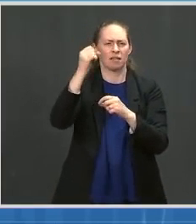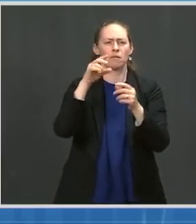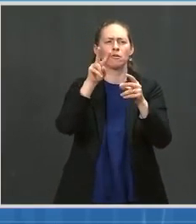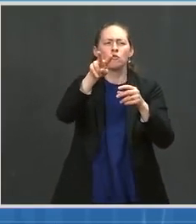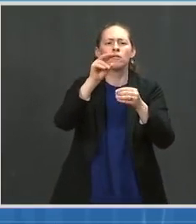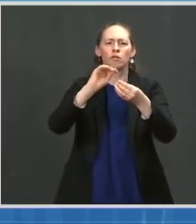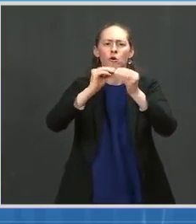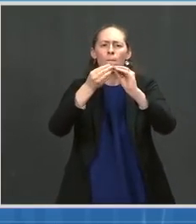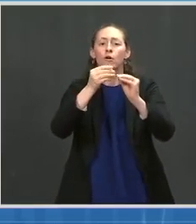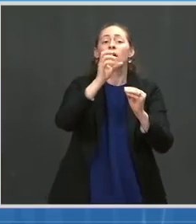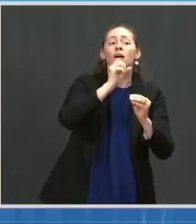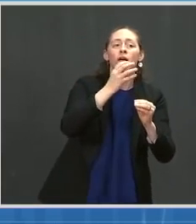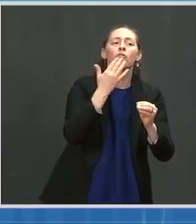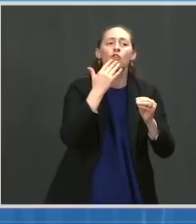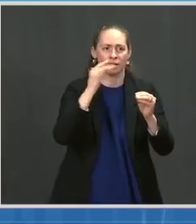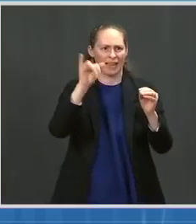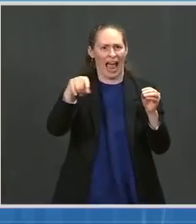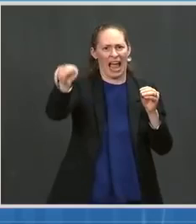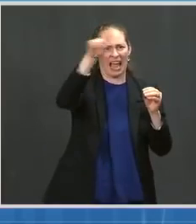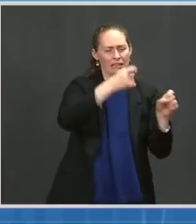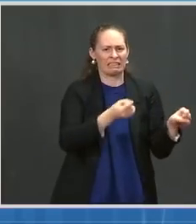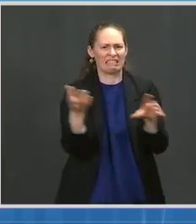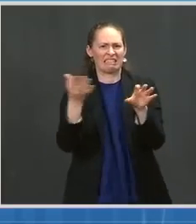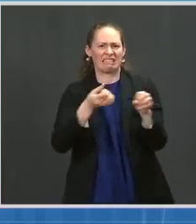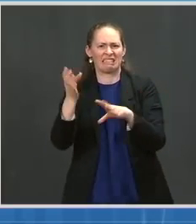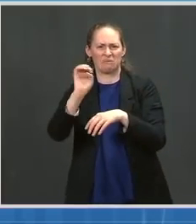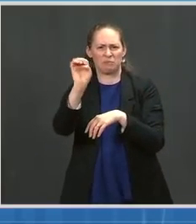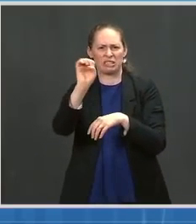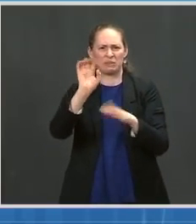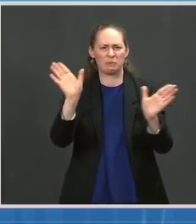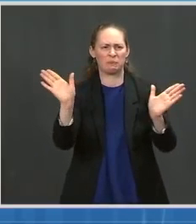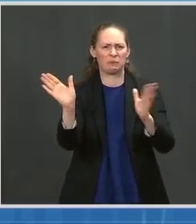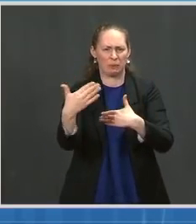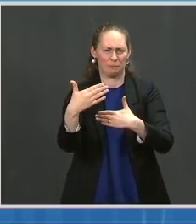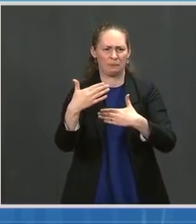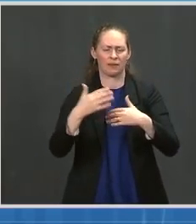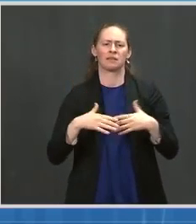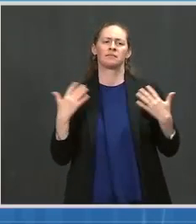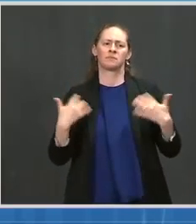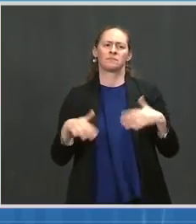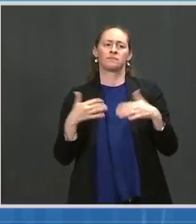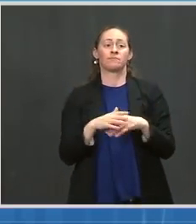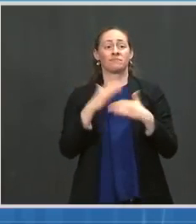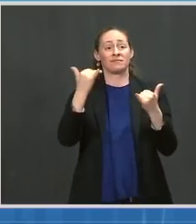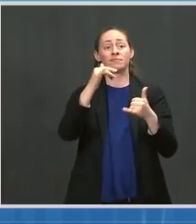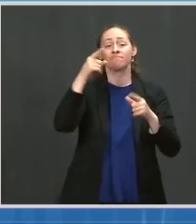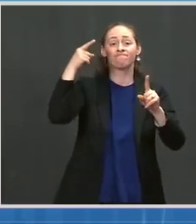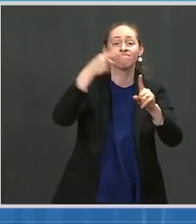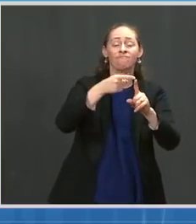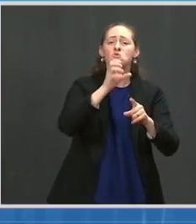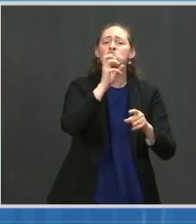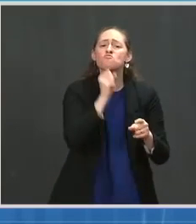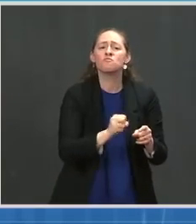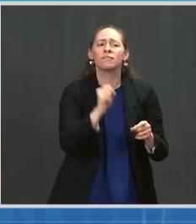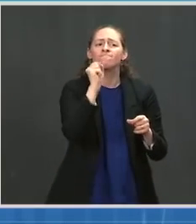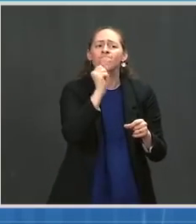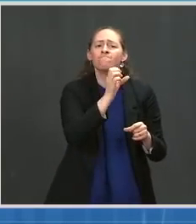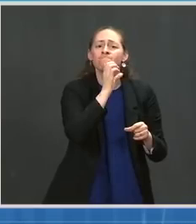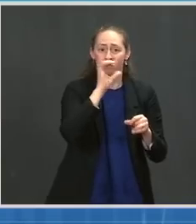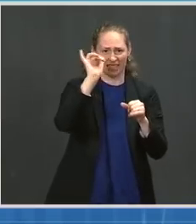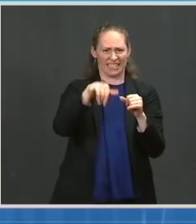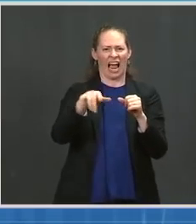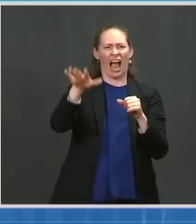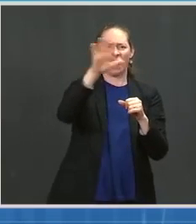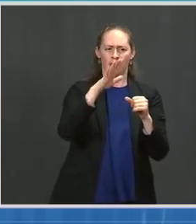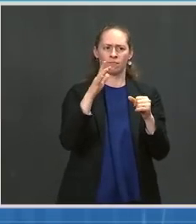of emergency department visits. Importantly, those aged 65 to 74 in yellow and those